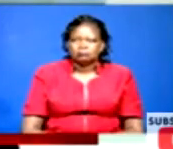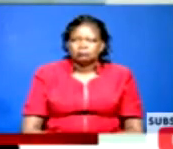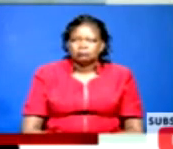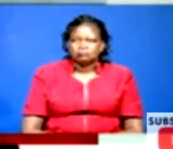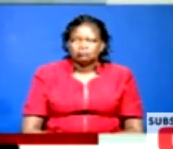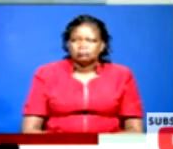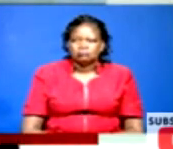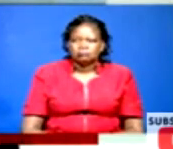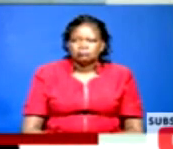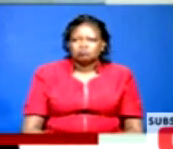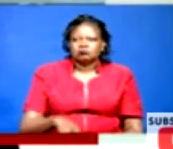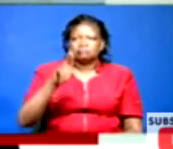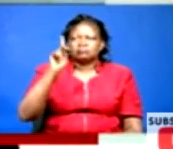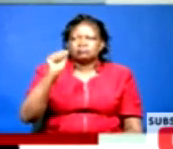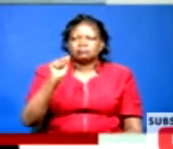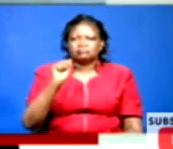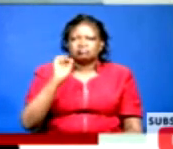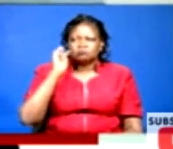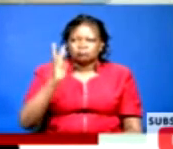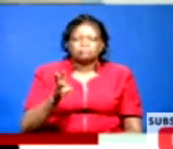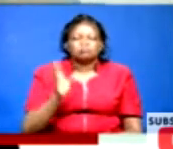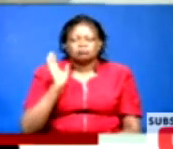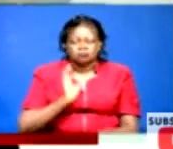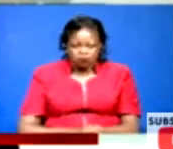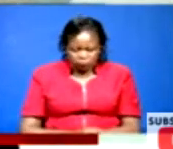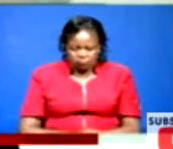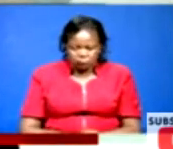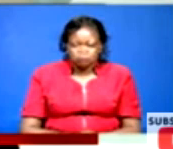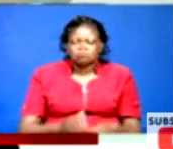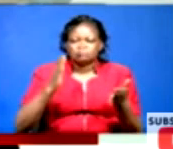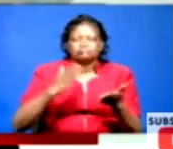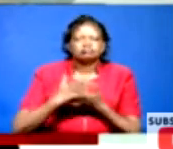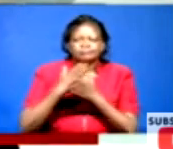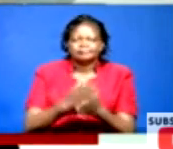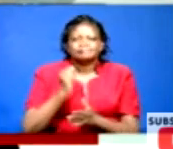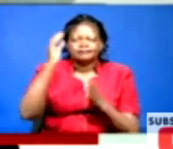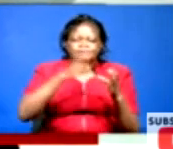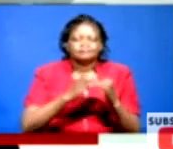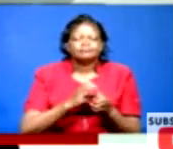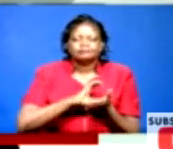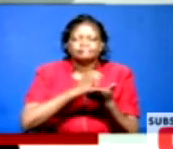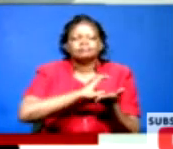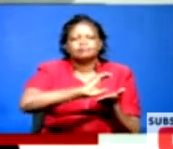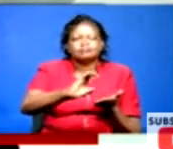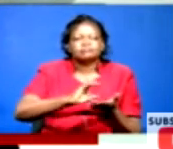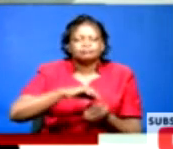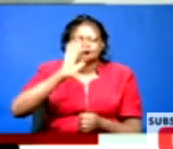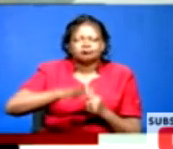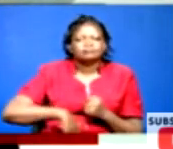Now, United Democratic Alliance will get the lion's share of the political party's fund allocation and more than